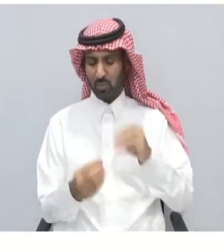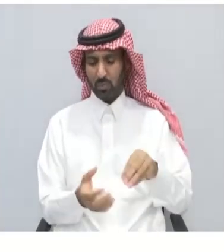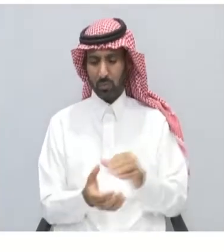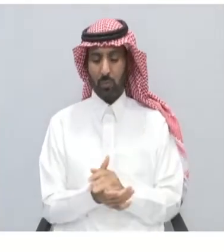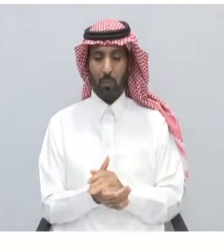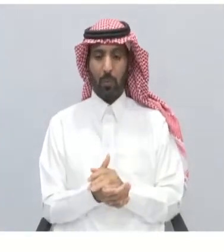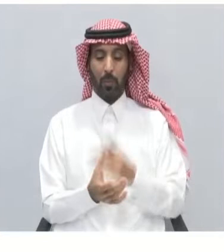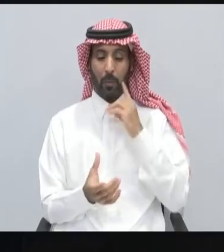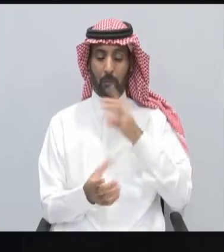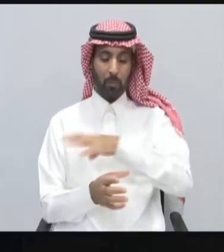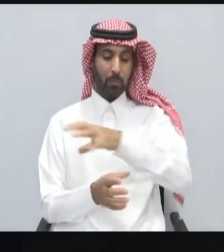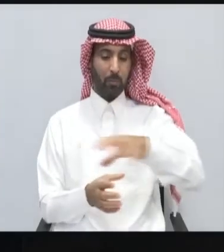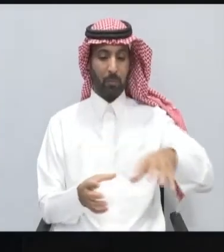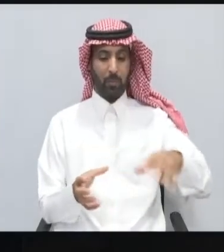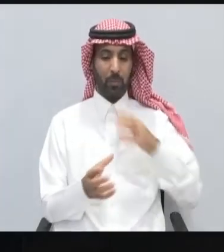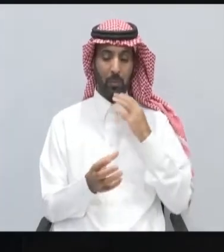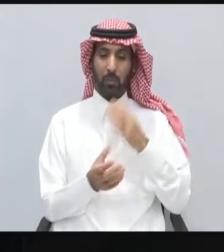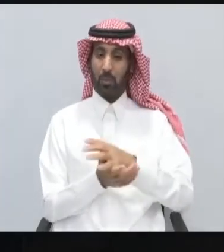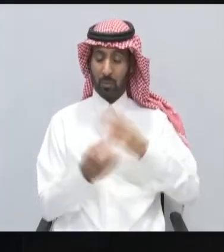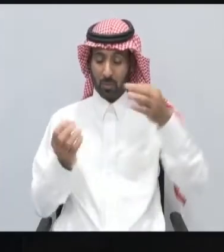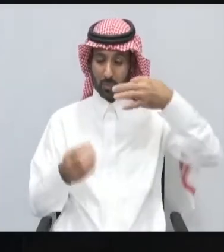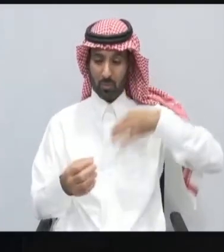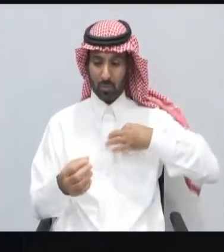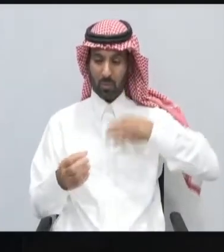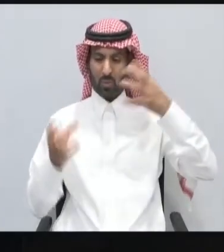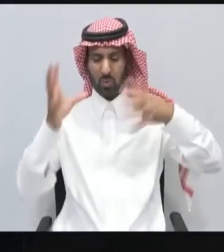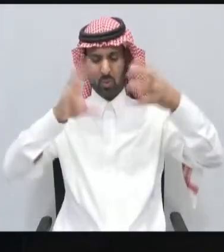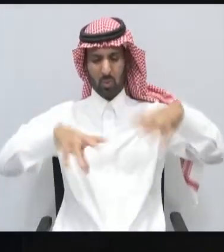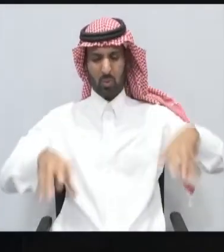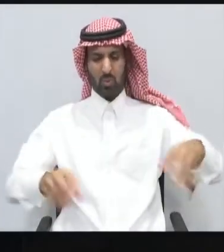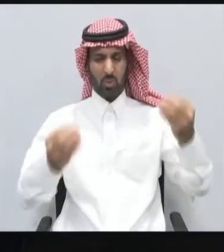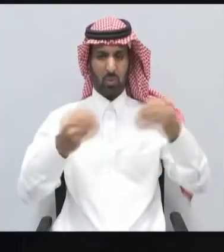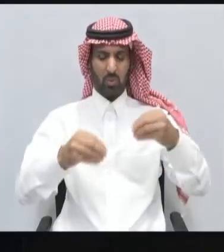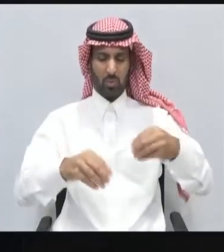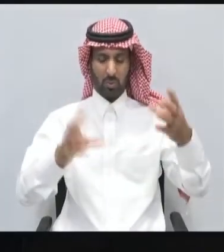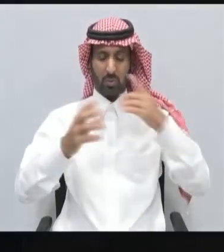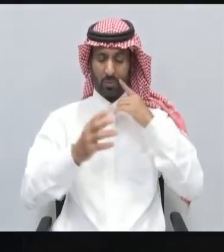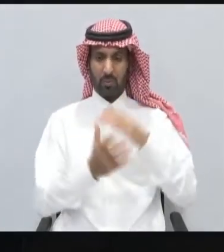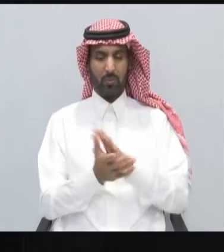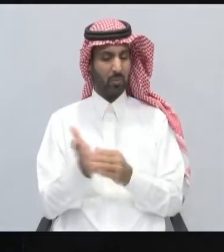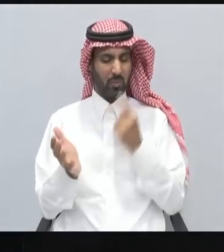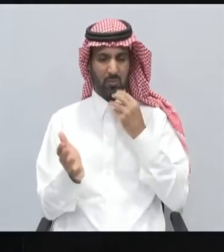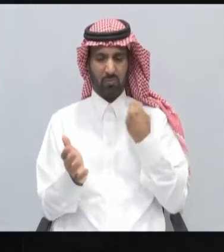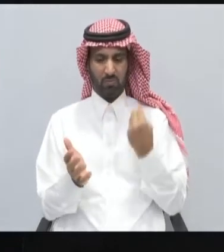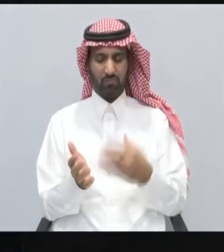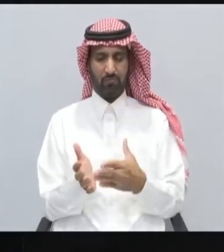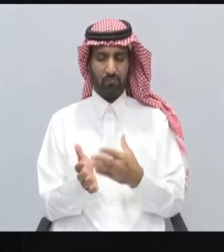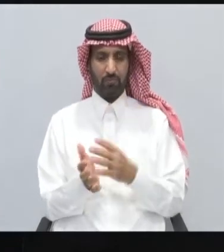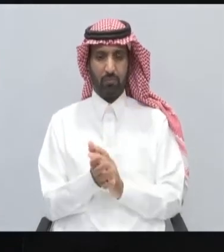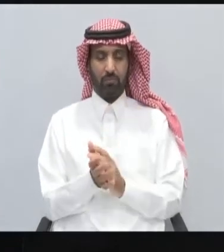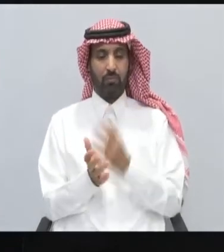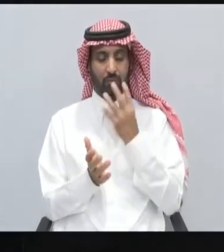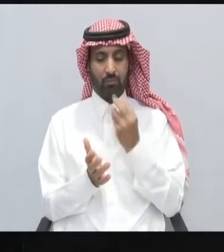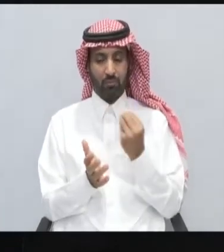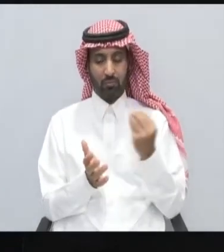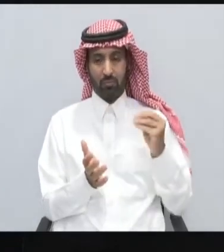like pile of laundry? Pile of laundry, it's a lot of things together when they say a